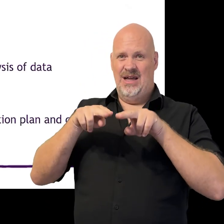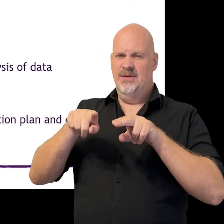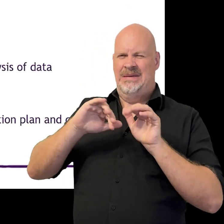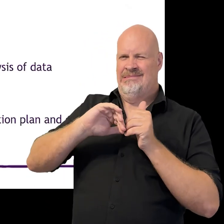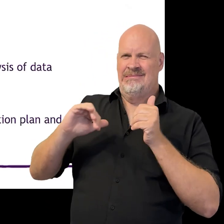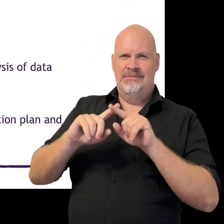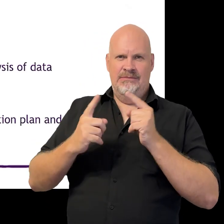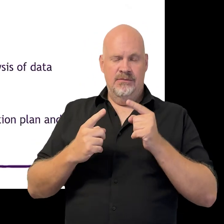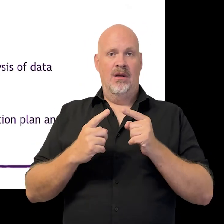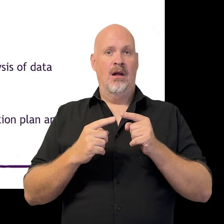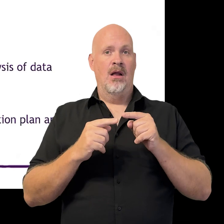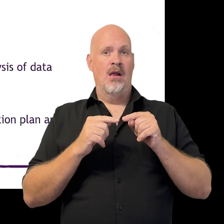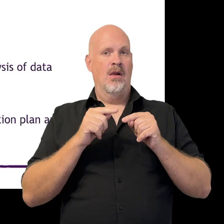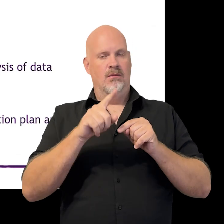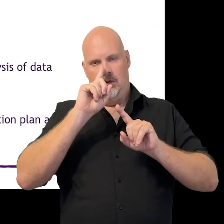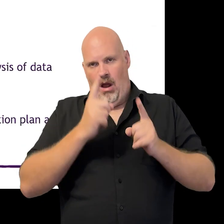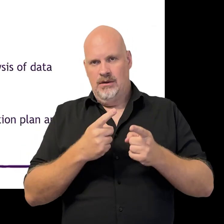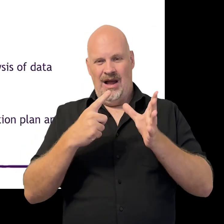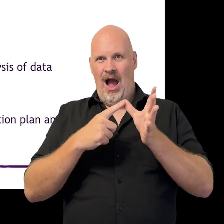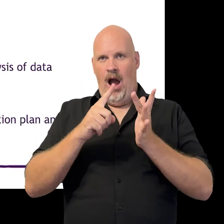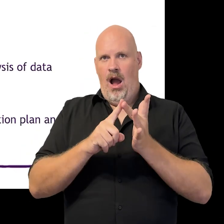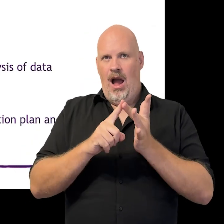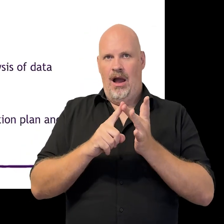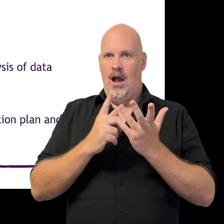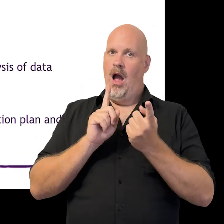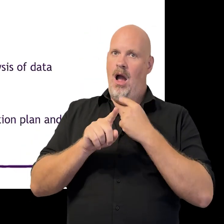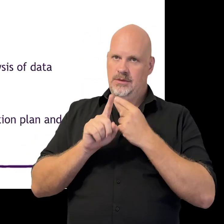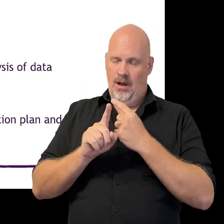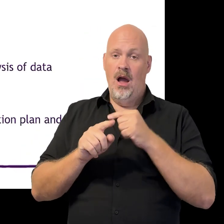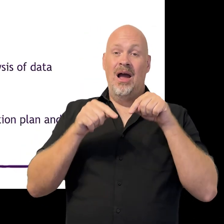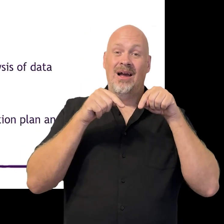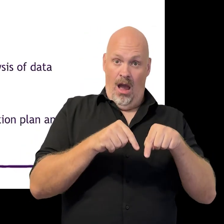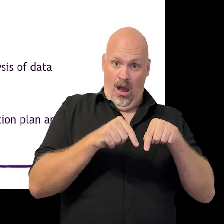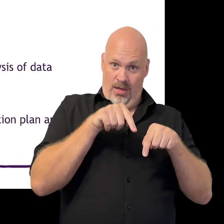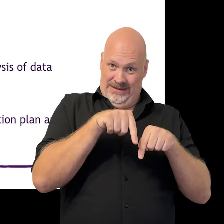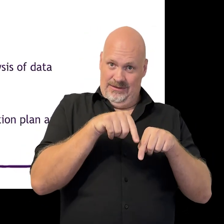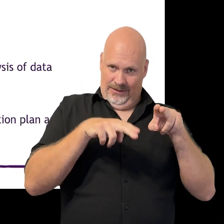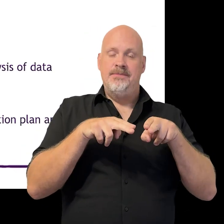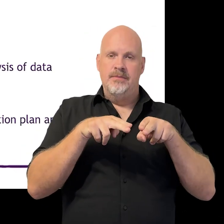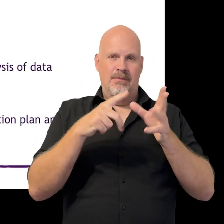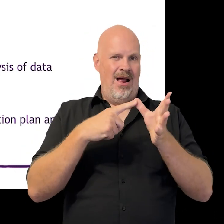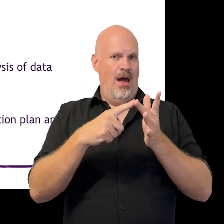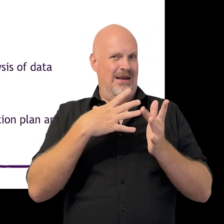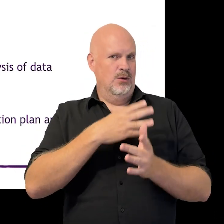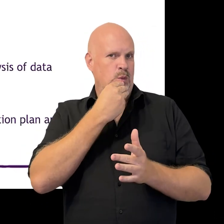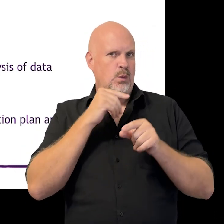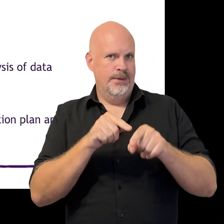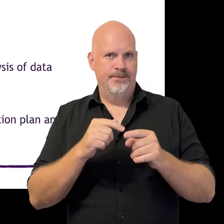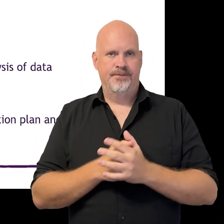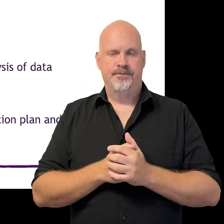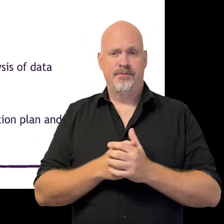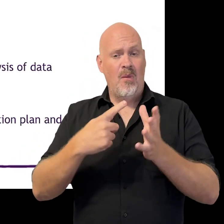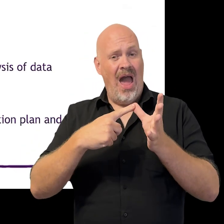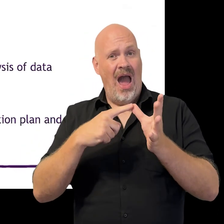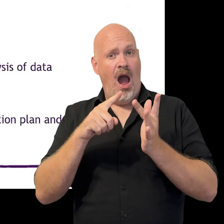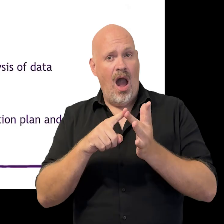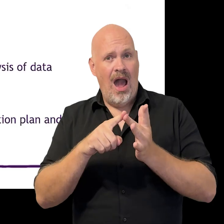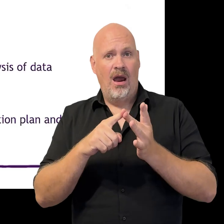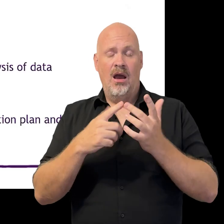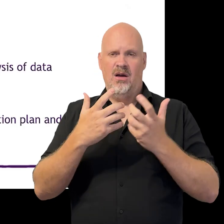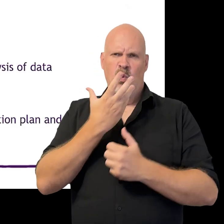issue, supported by an action plan and a cost-benefit analysis. And then finally,